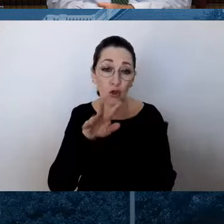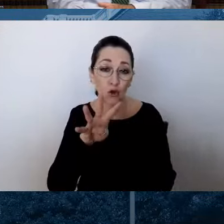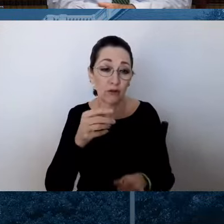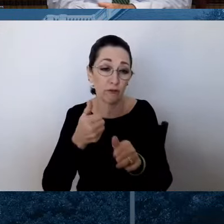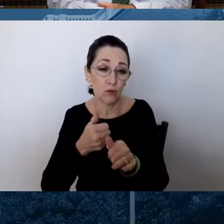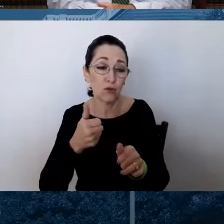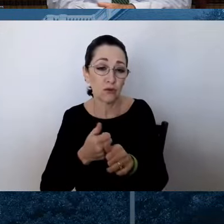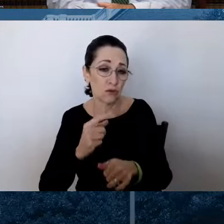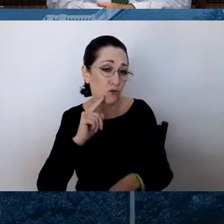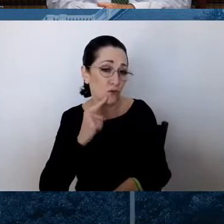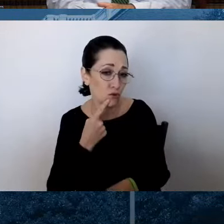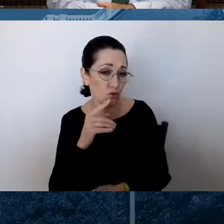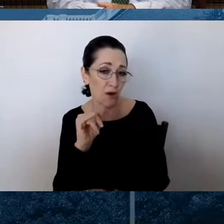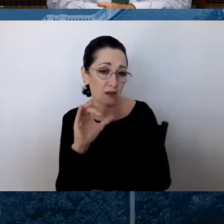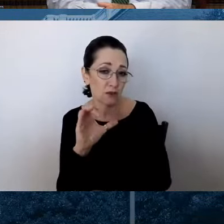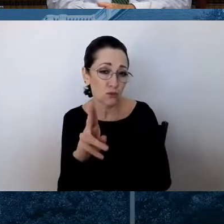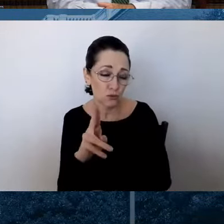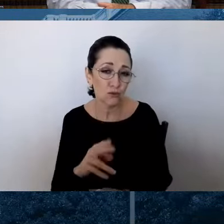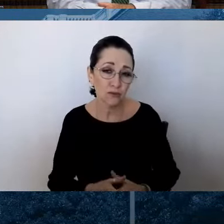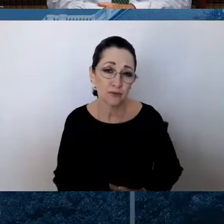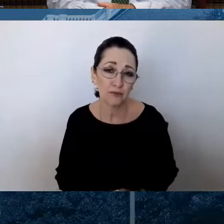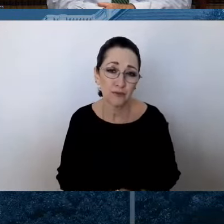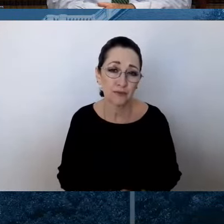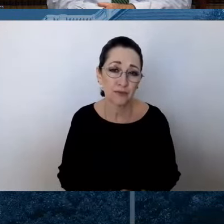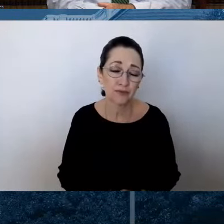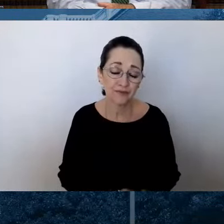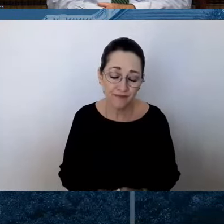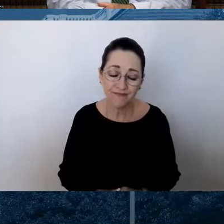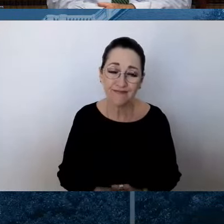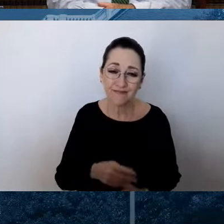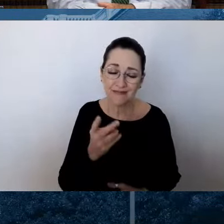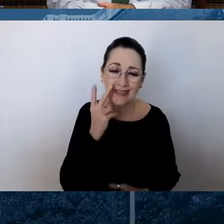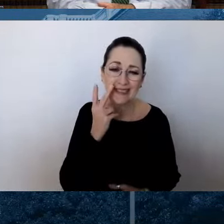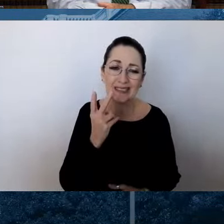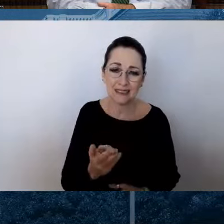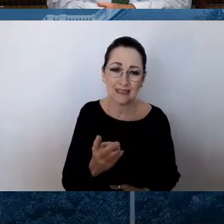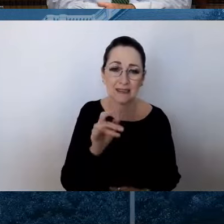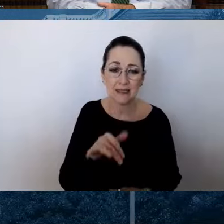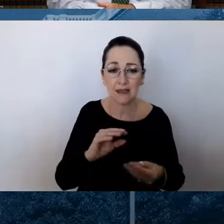we'll see that in a minute, we're going to show the roller coaster back in